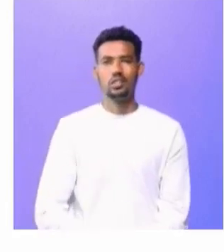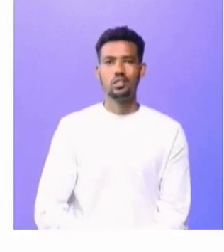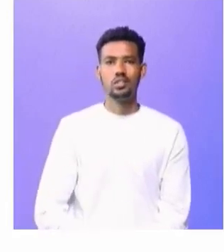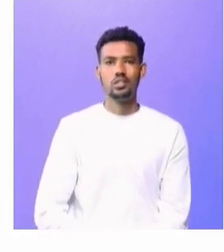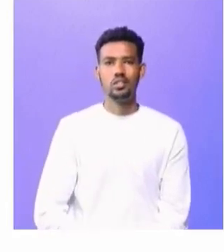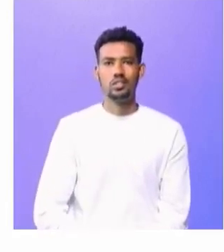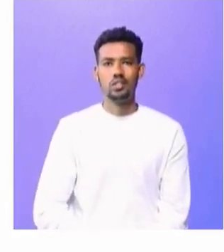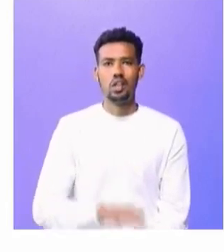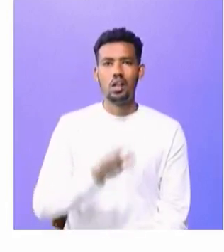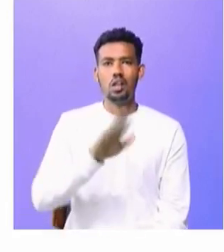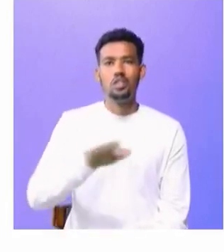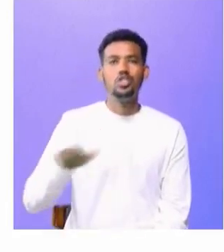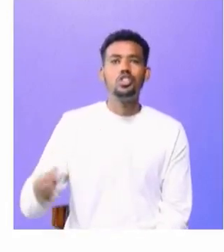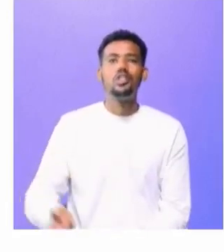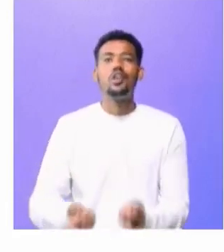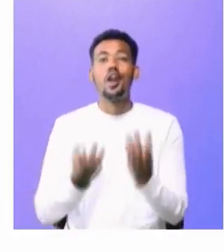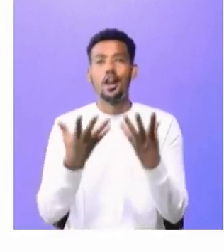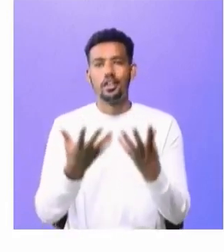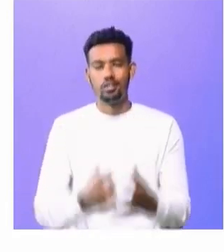children,